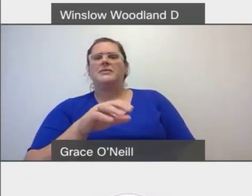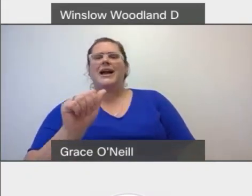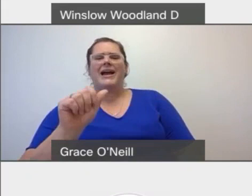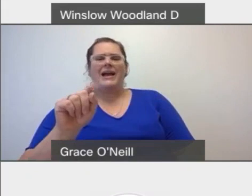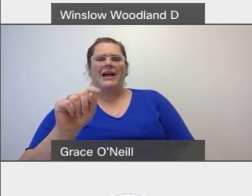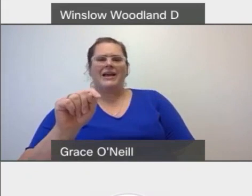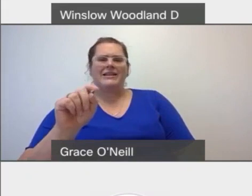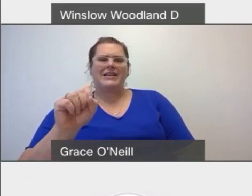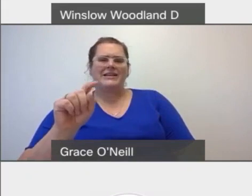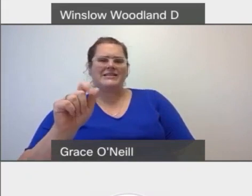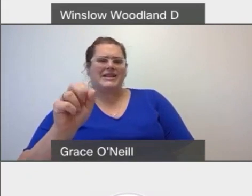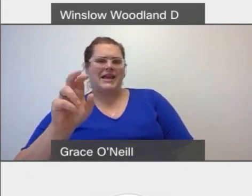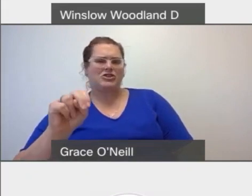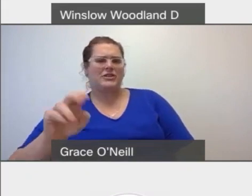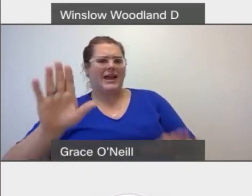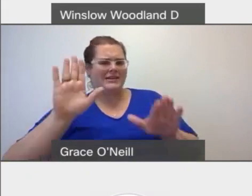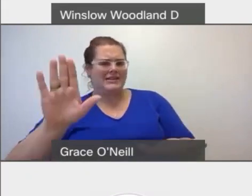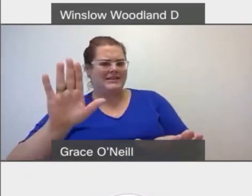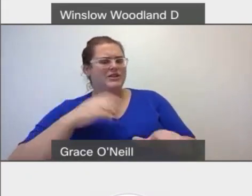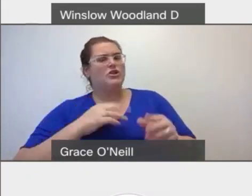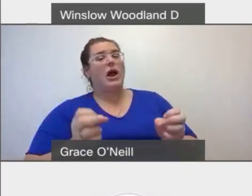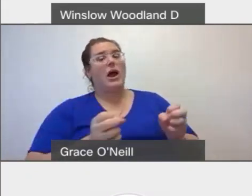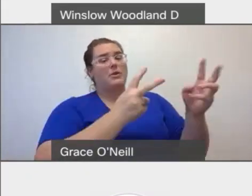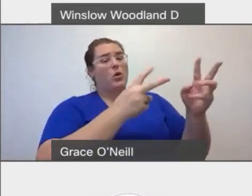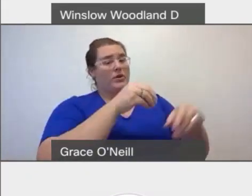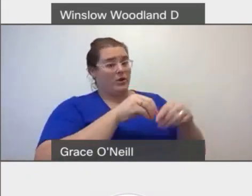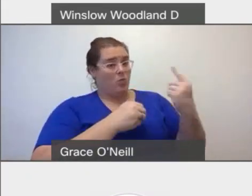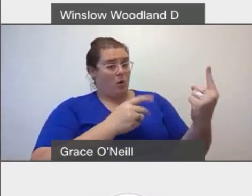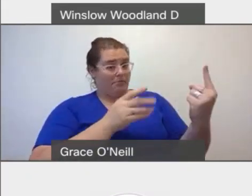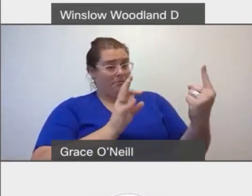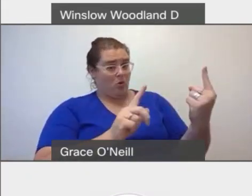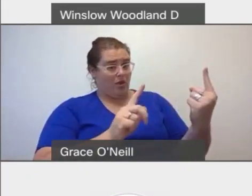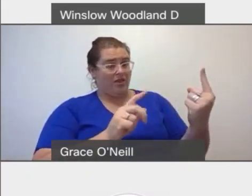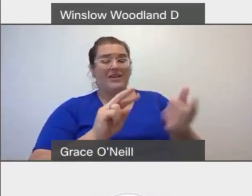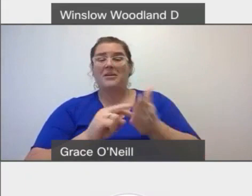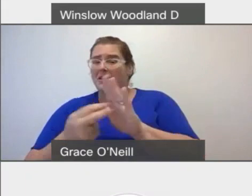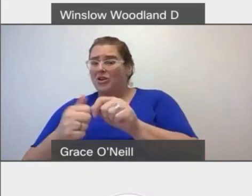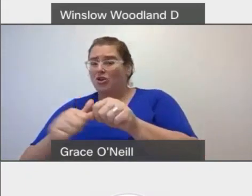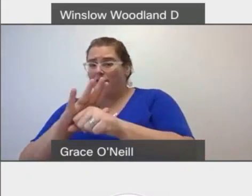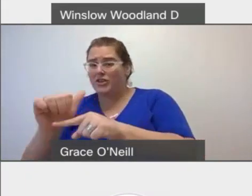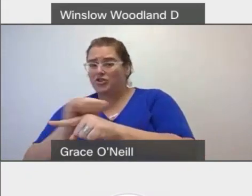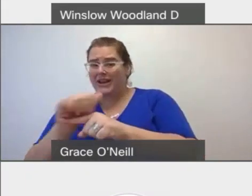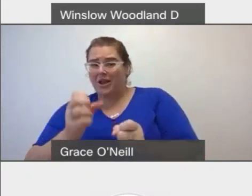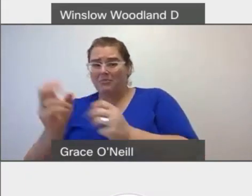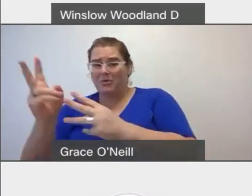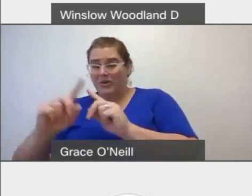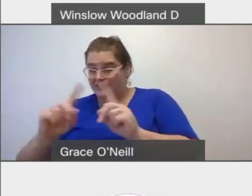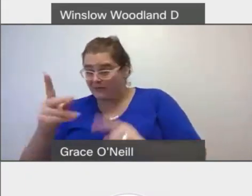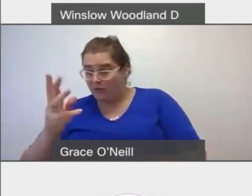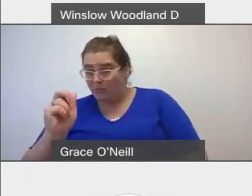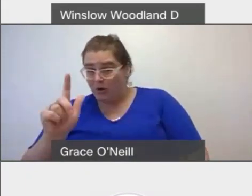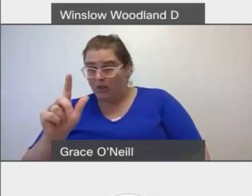that COVID training certification should be uploaded for licensed professionals? or should it be held for the time of license